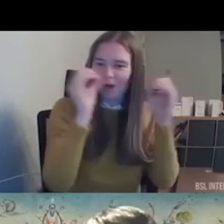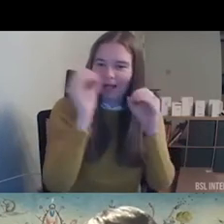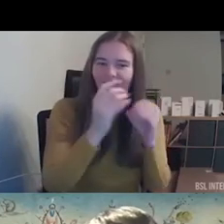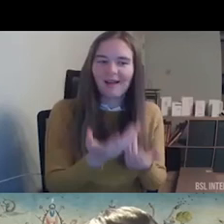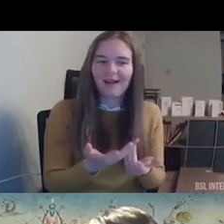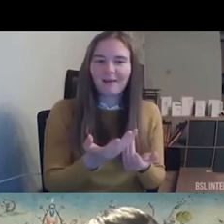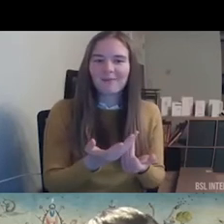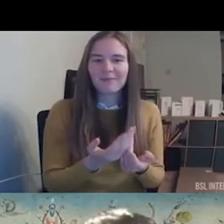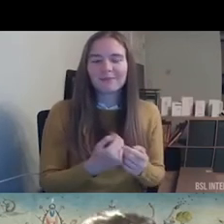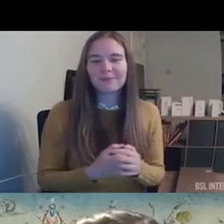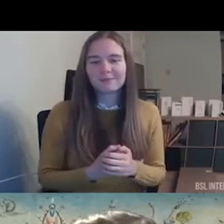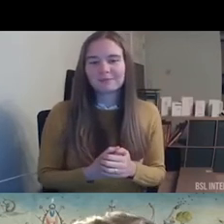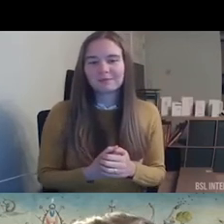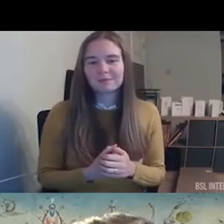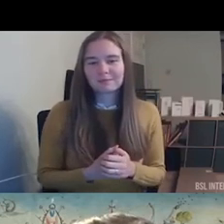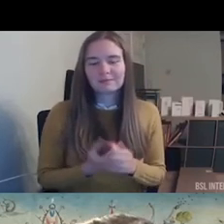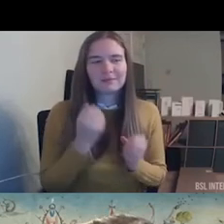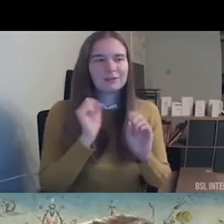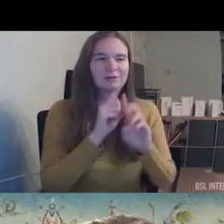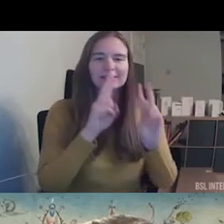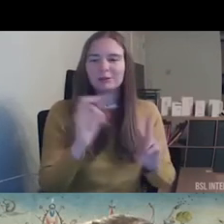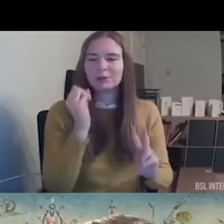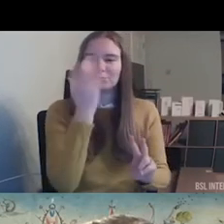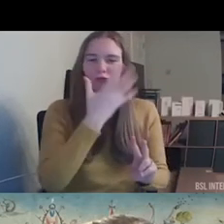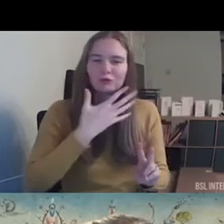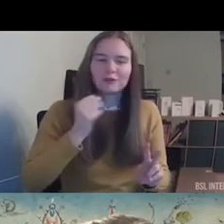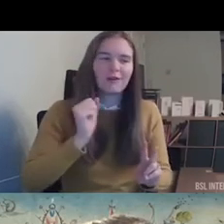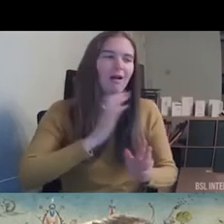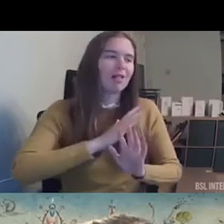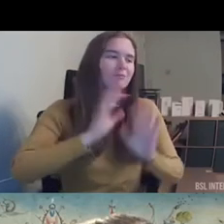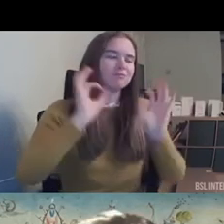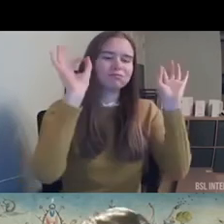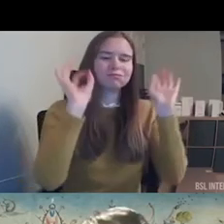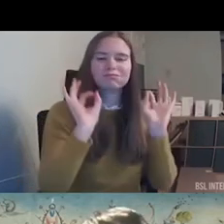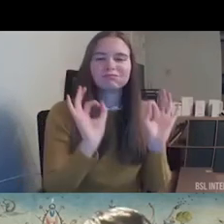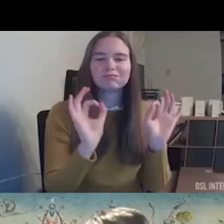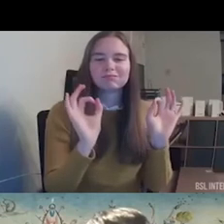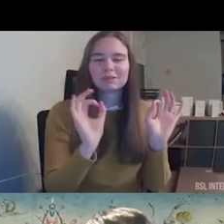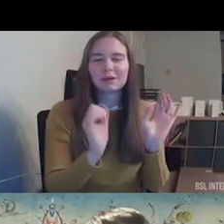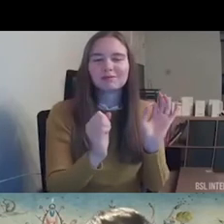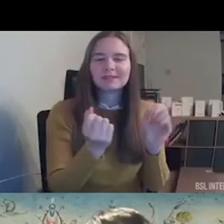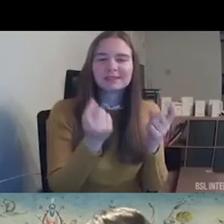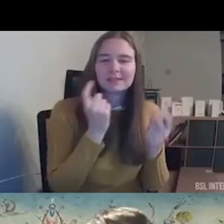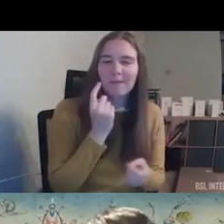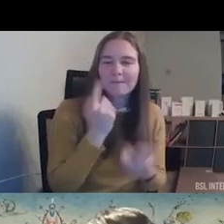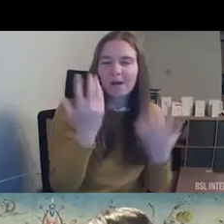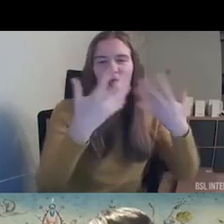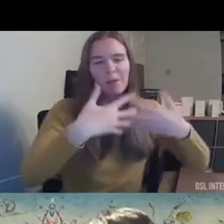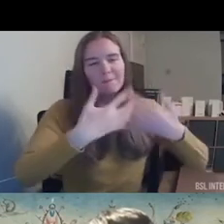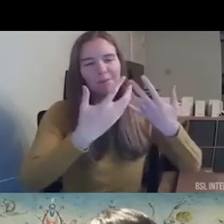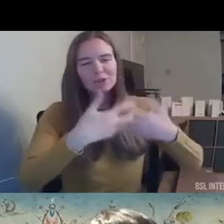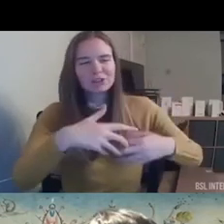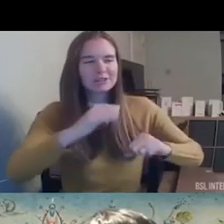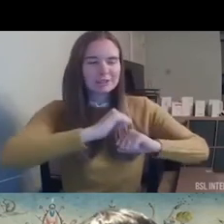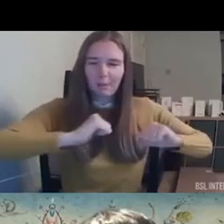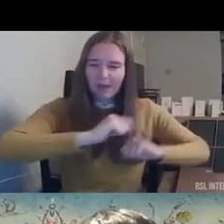beautiful, pristine, minimalist, machine aesthetic spaces, you know, these